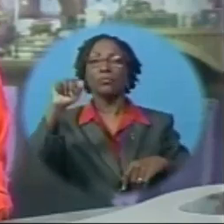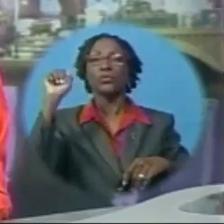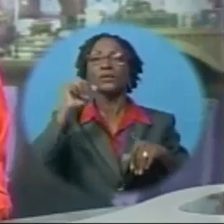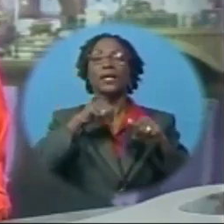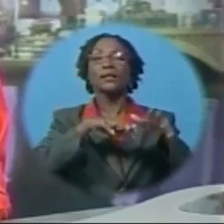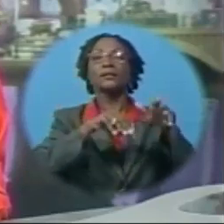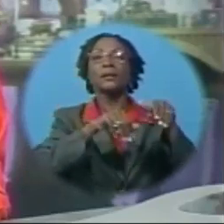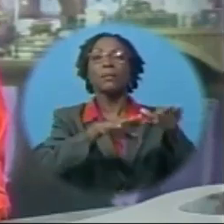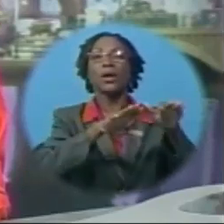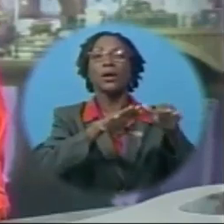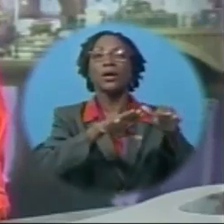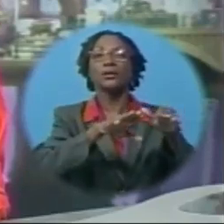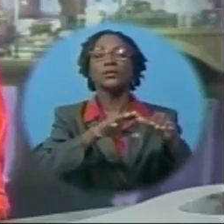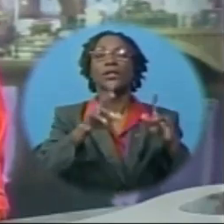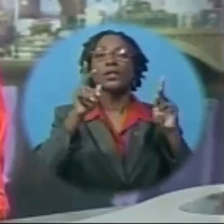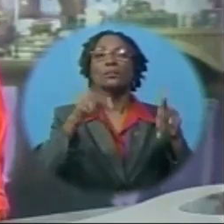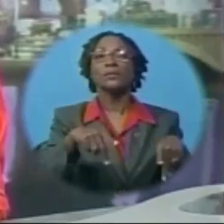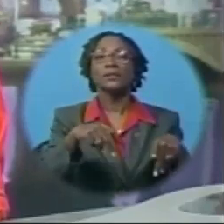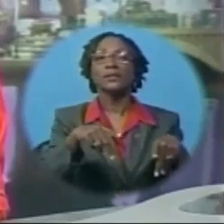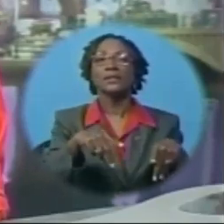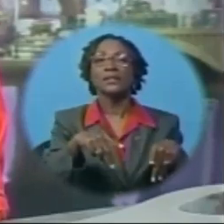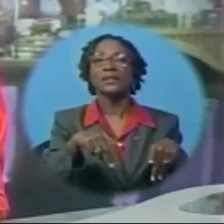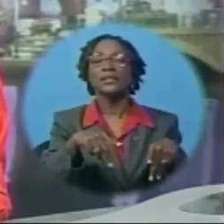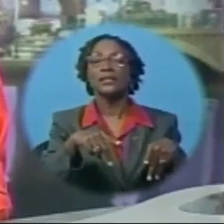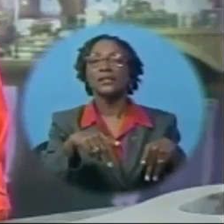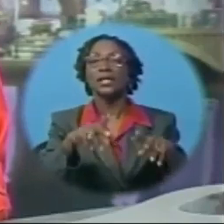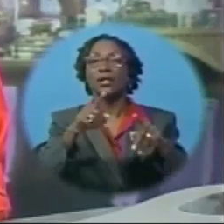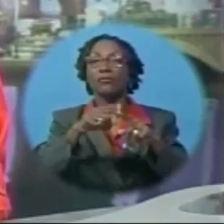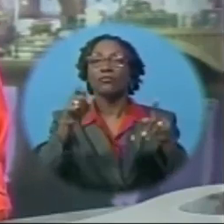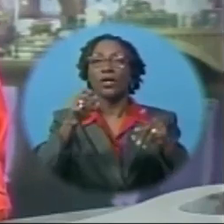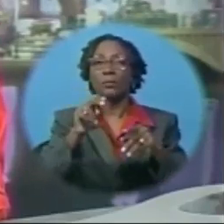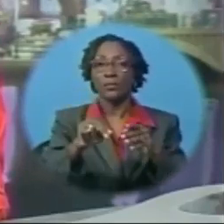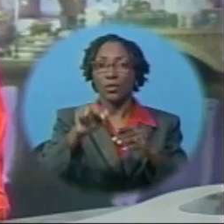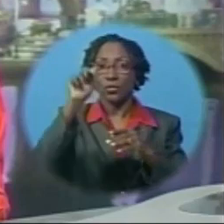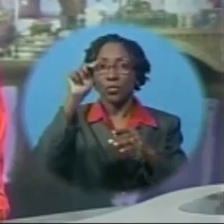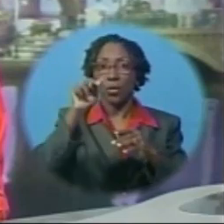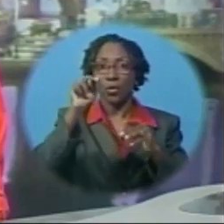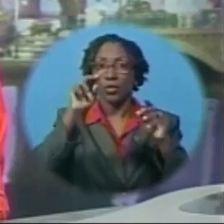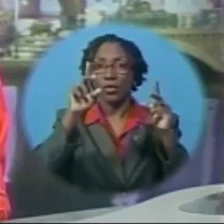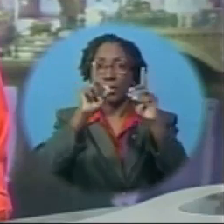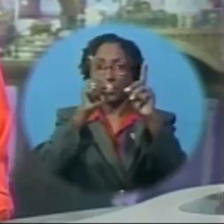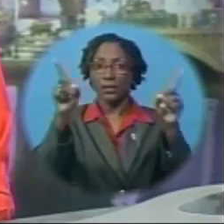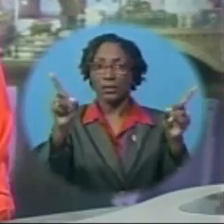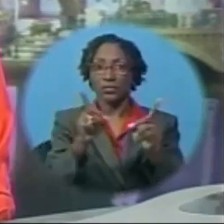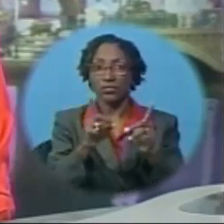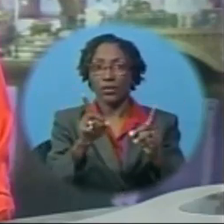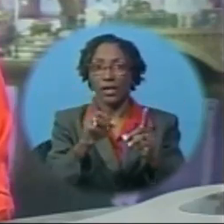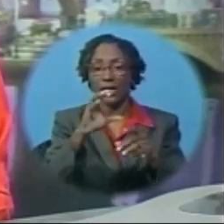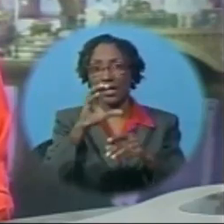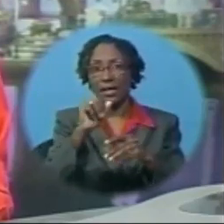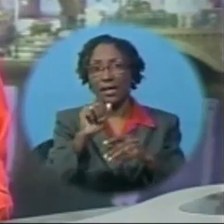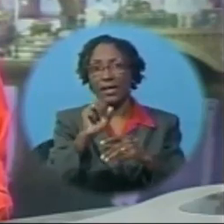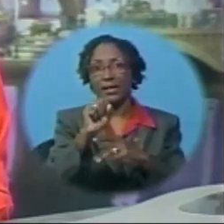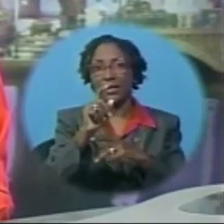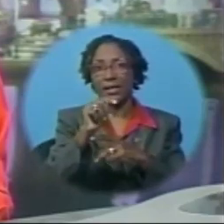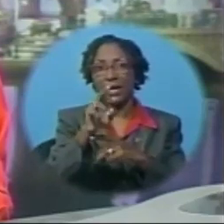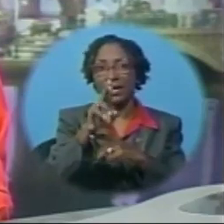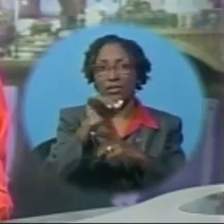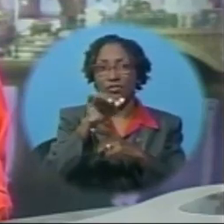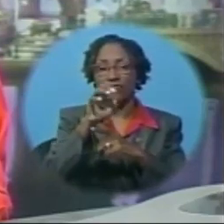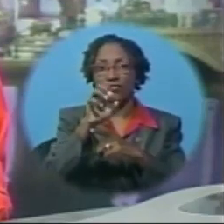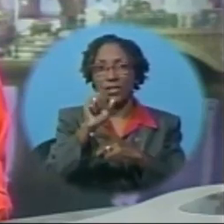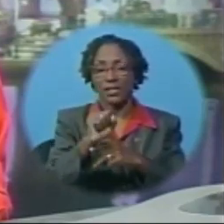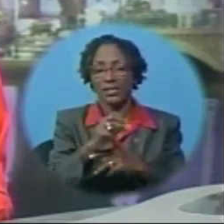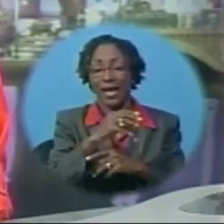demonstration also registered participants from northern districts, including Castries and Gros-Islet. The underlying theme of the protest